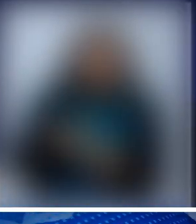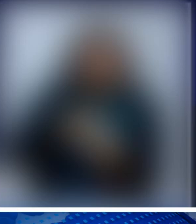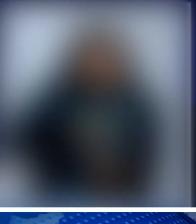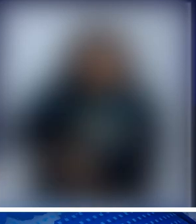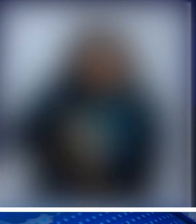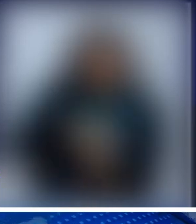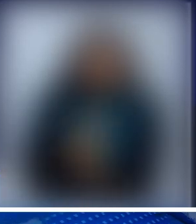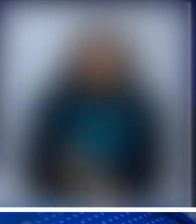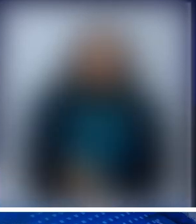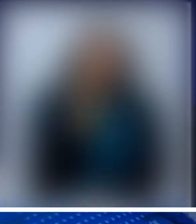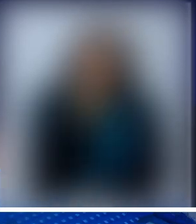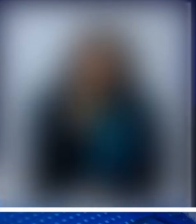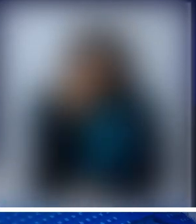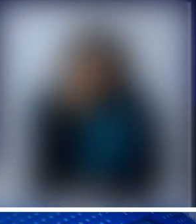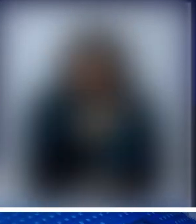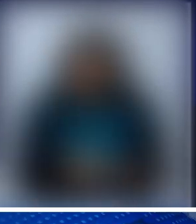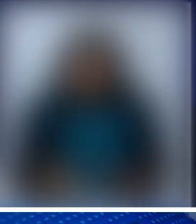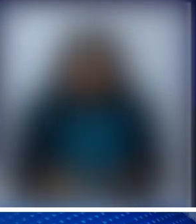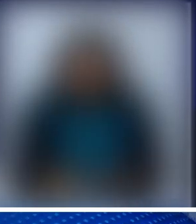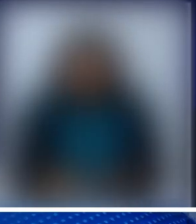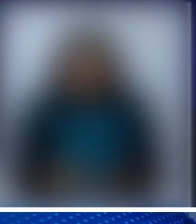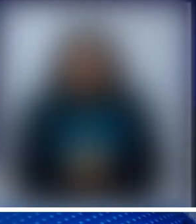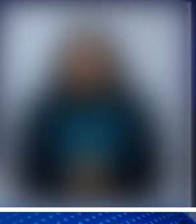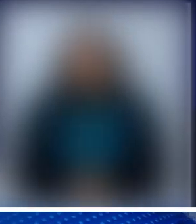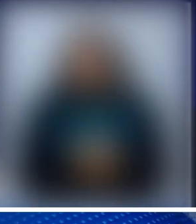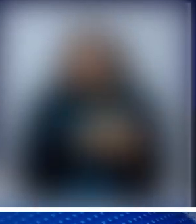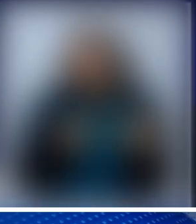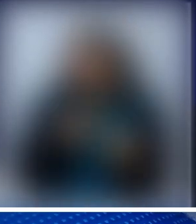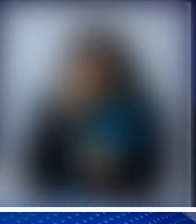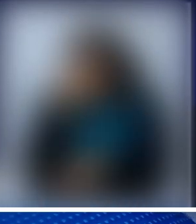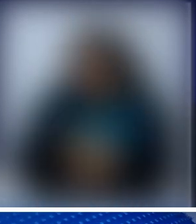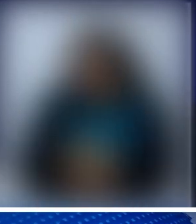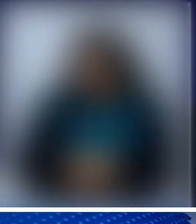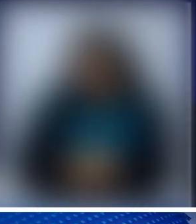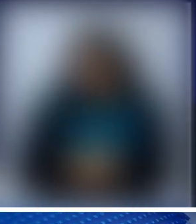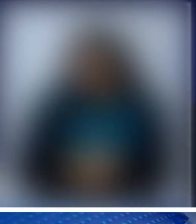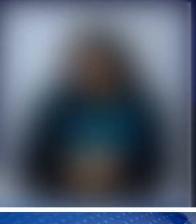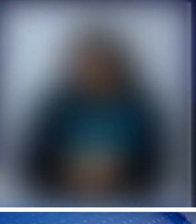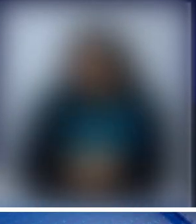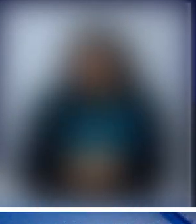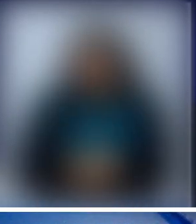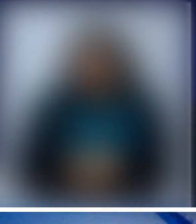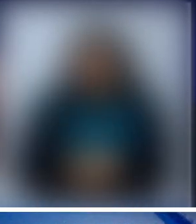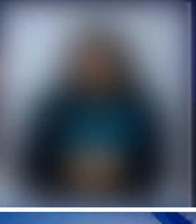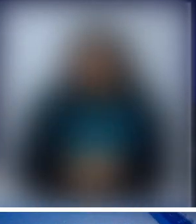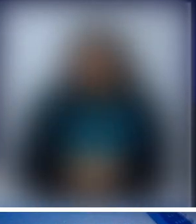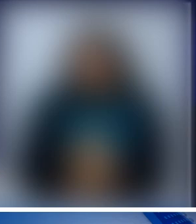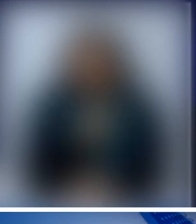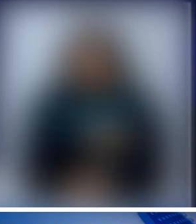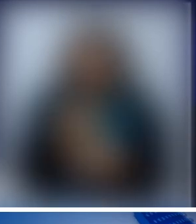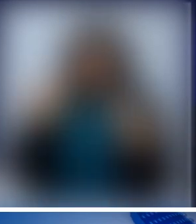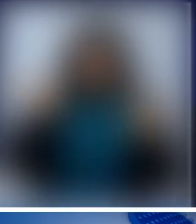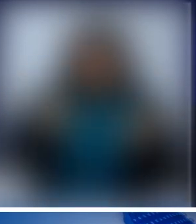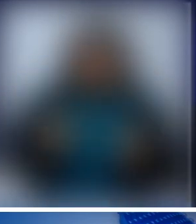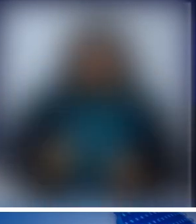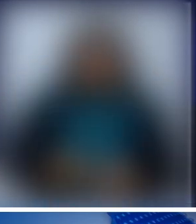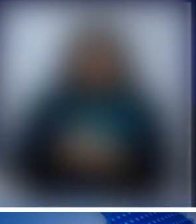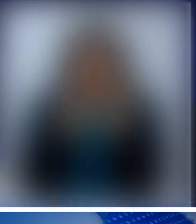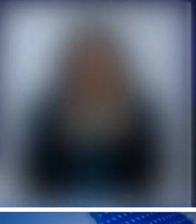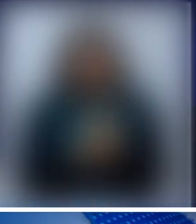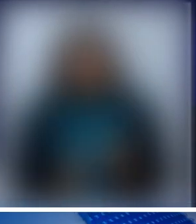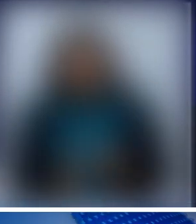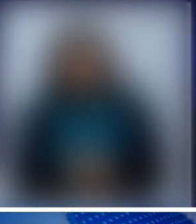also going to look at issue of nutrition and status. Mortalities for children under 5 years